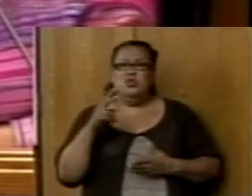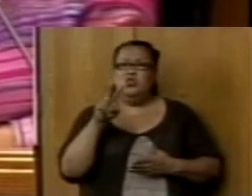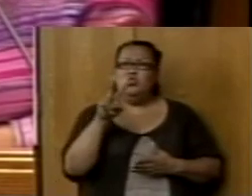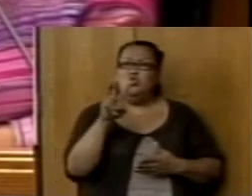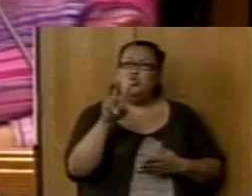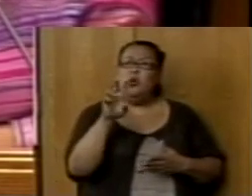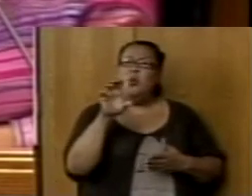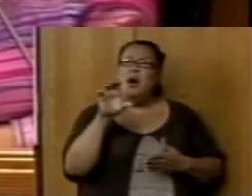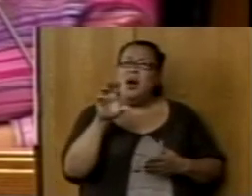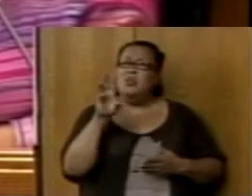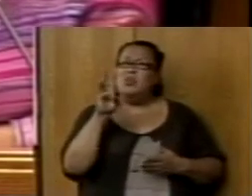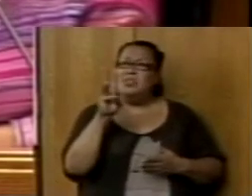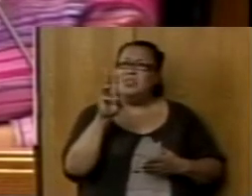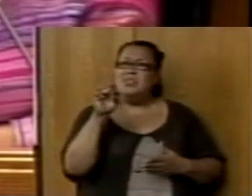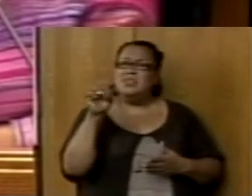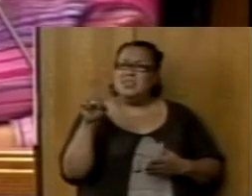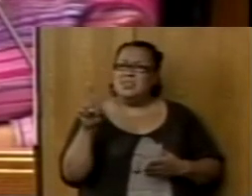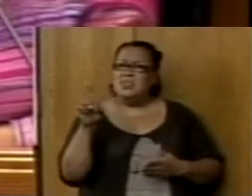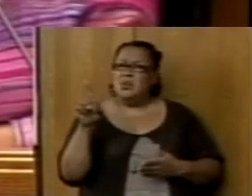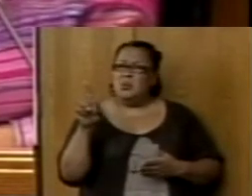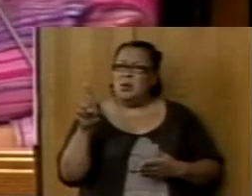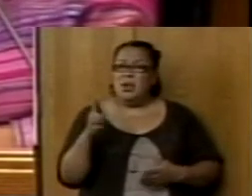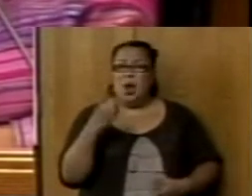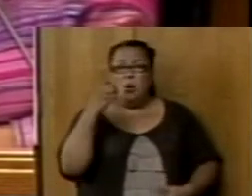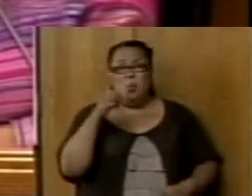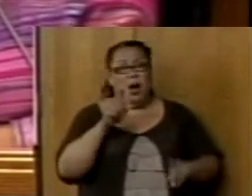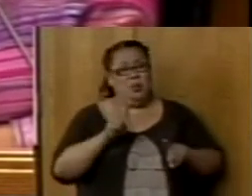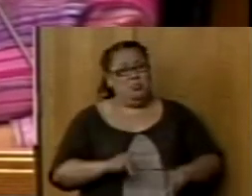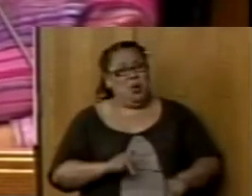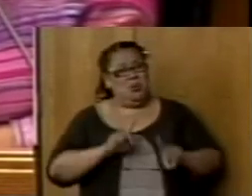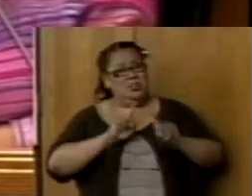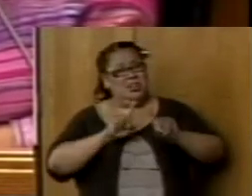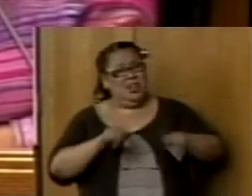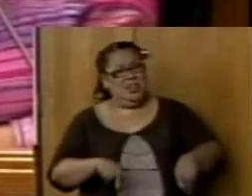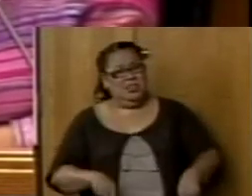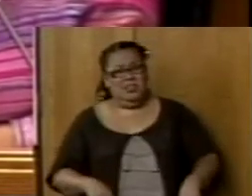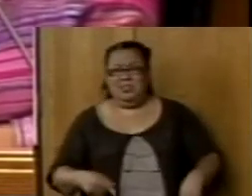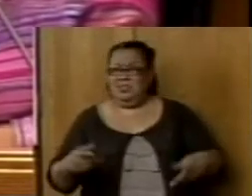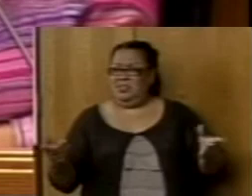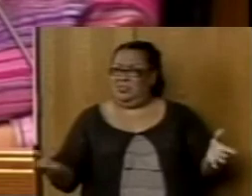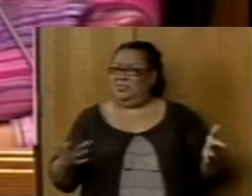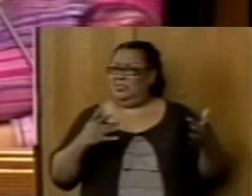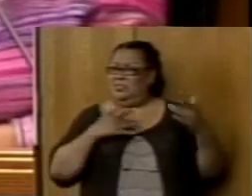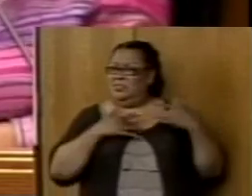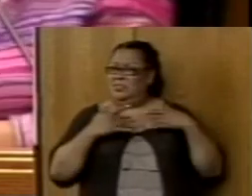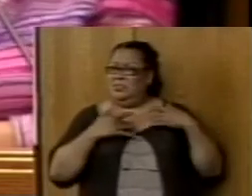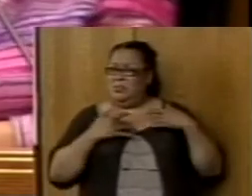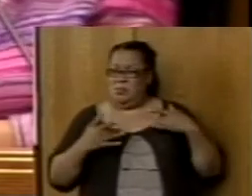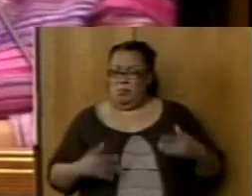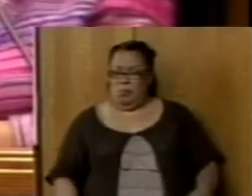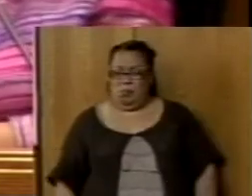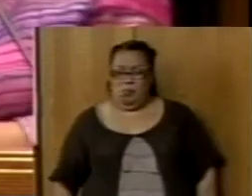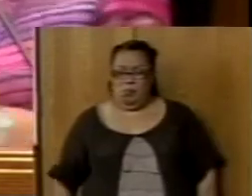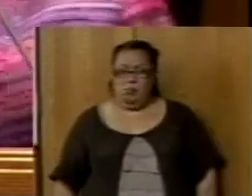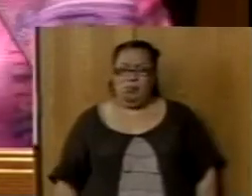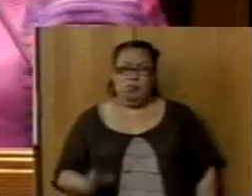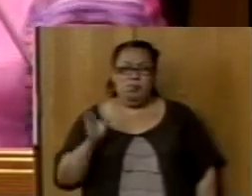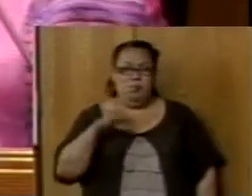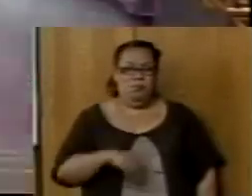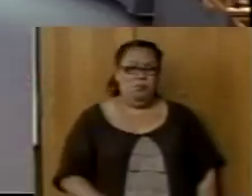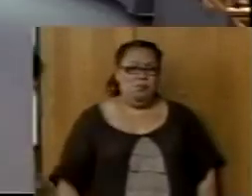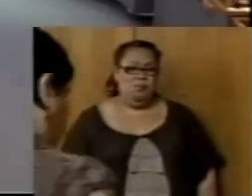$261,000, $500,000 contract, and only one person answered. I just have a little bit of concern. Mr. It looks Aguilar? a little